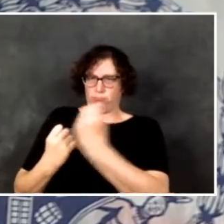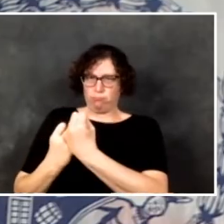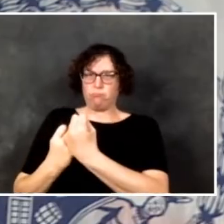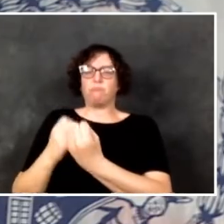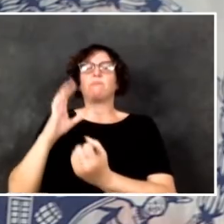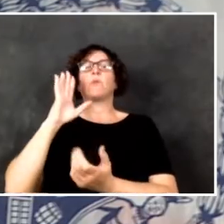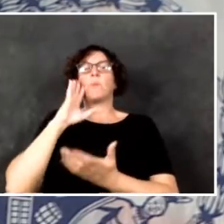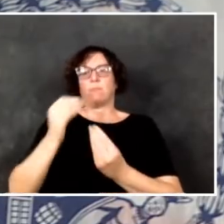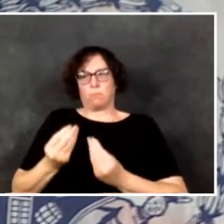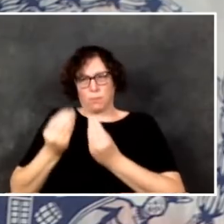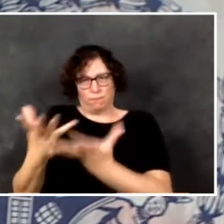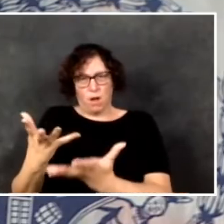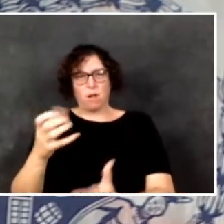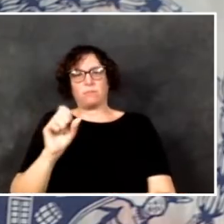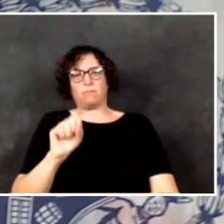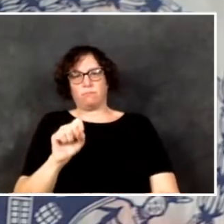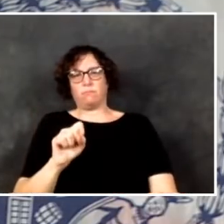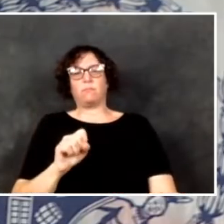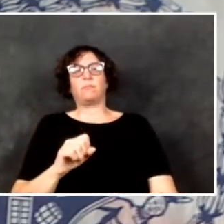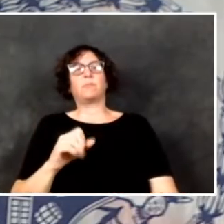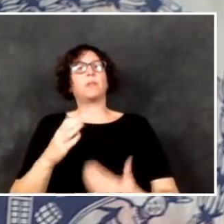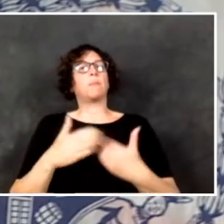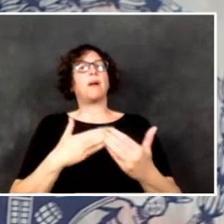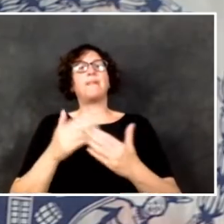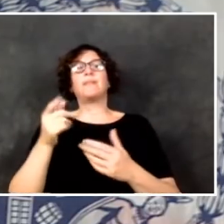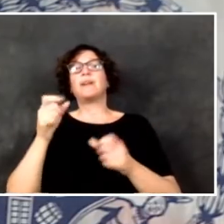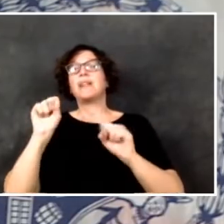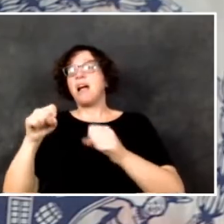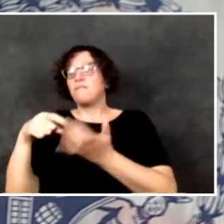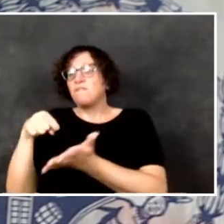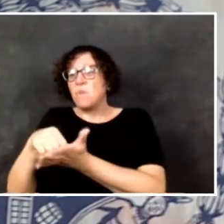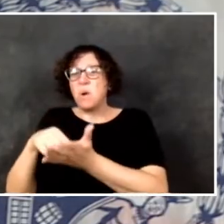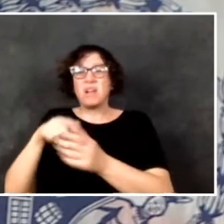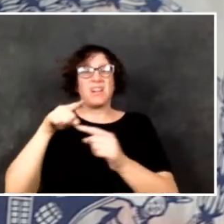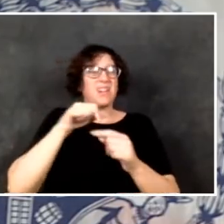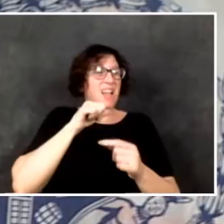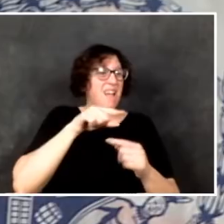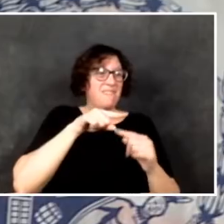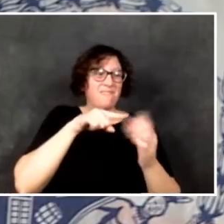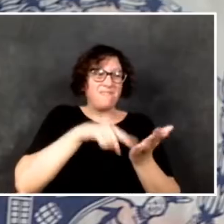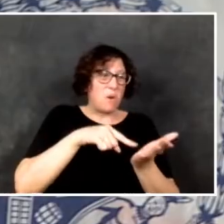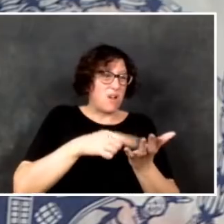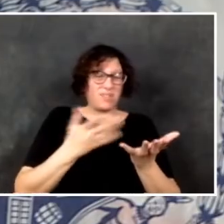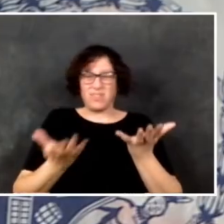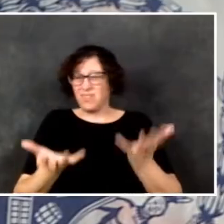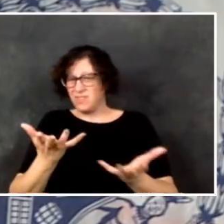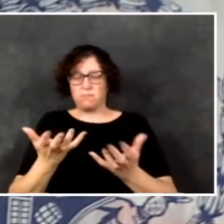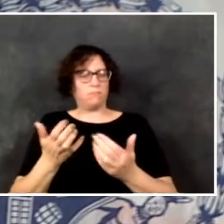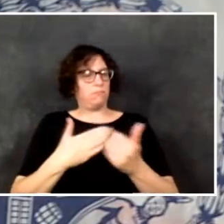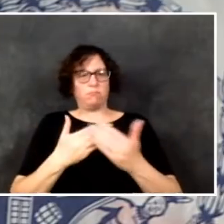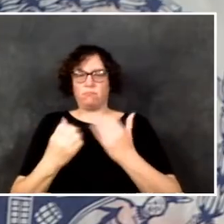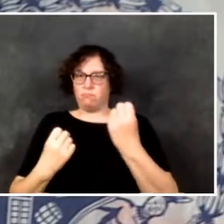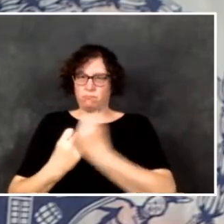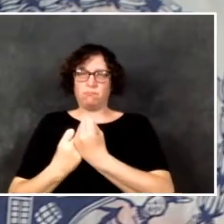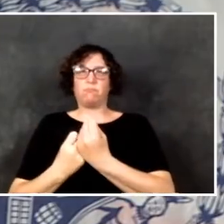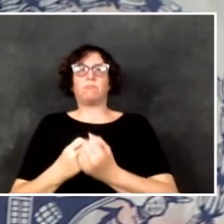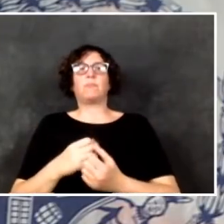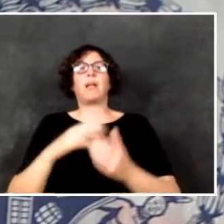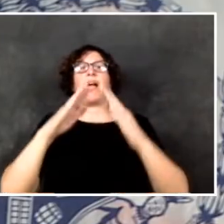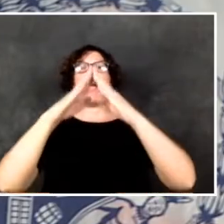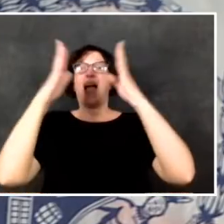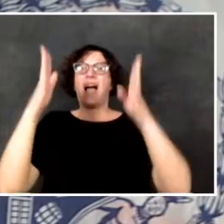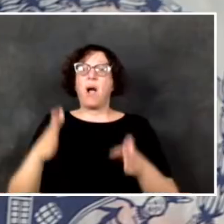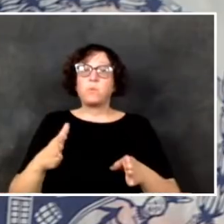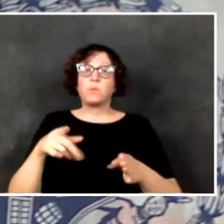pay. Having a roof over your head. No New Yorker can be evicted at this point. And if anyone